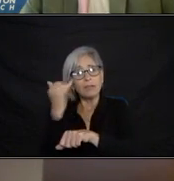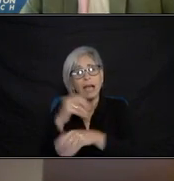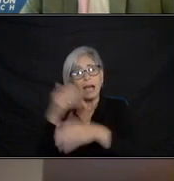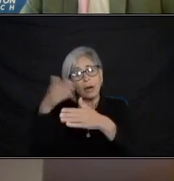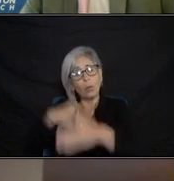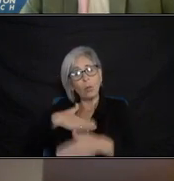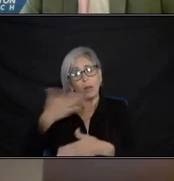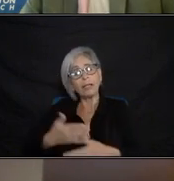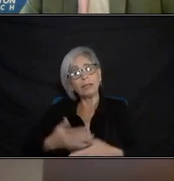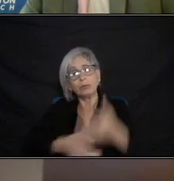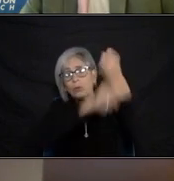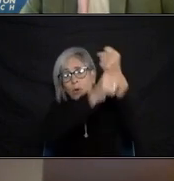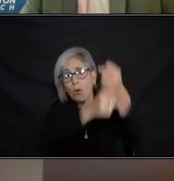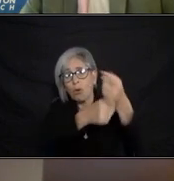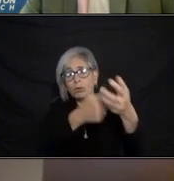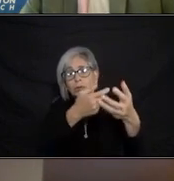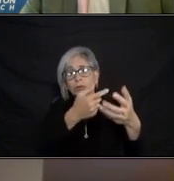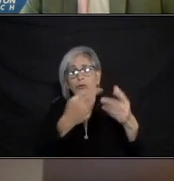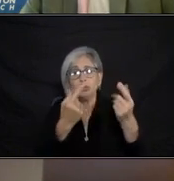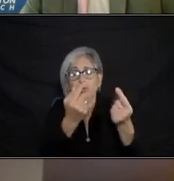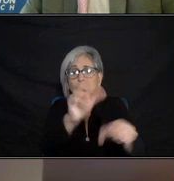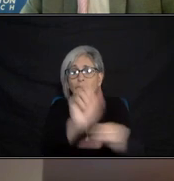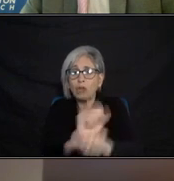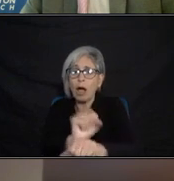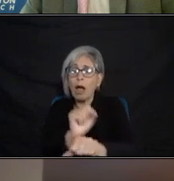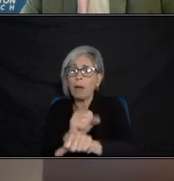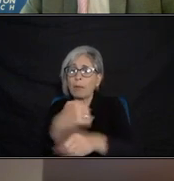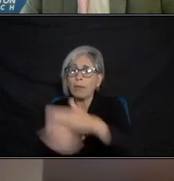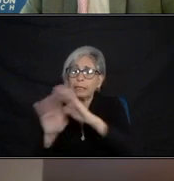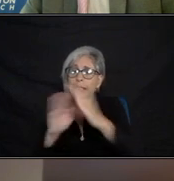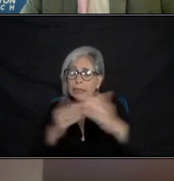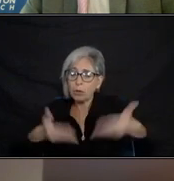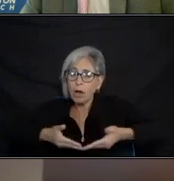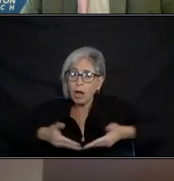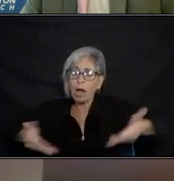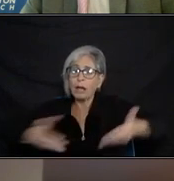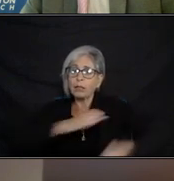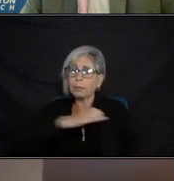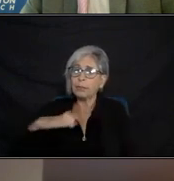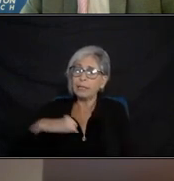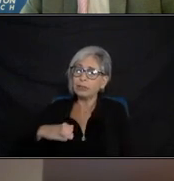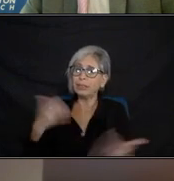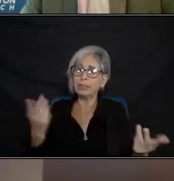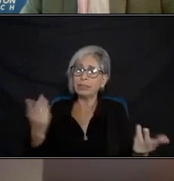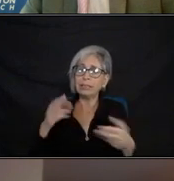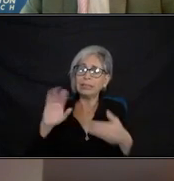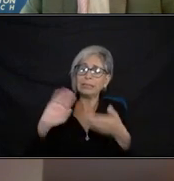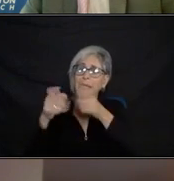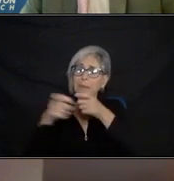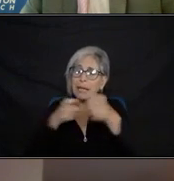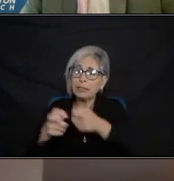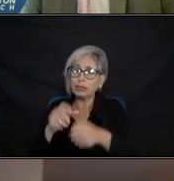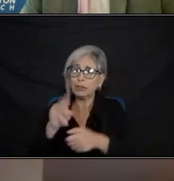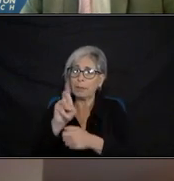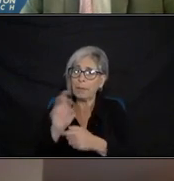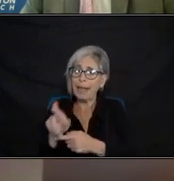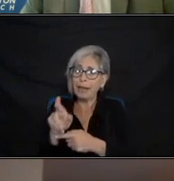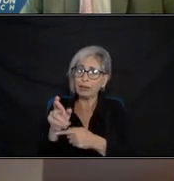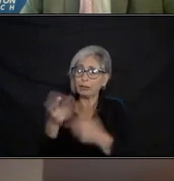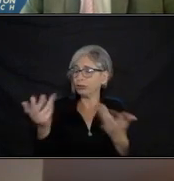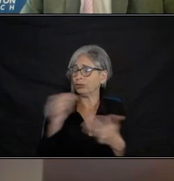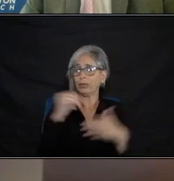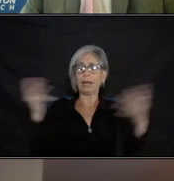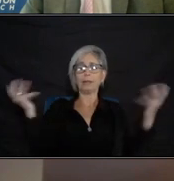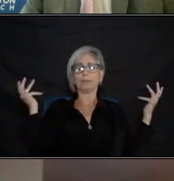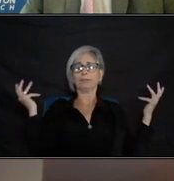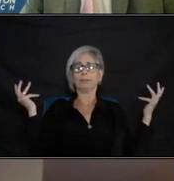laws and our cities and do your job as a hired city commission, city manager, mayor, then you shouldn't be in your